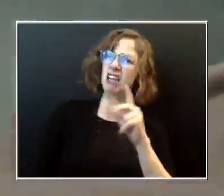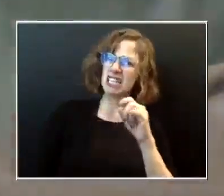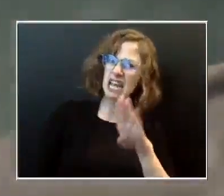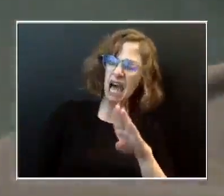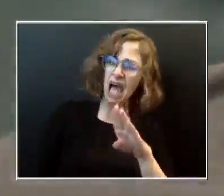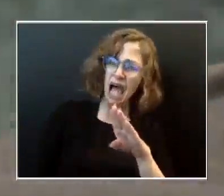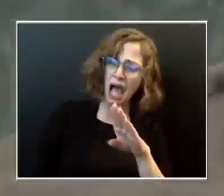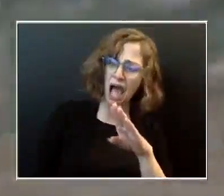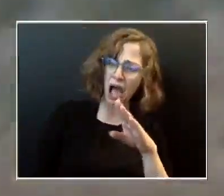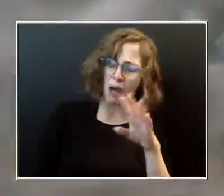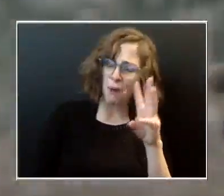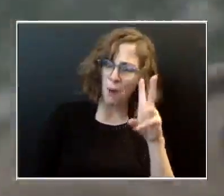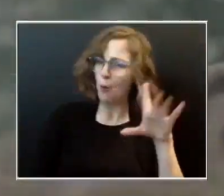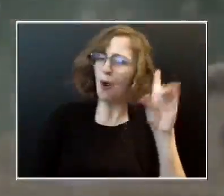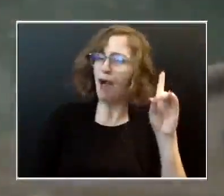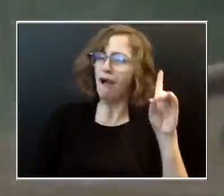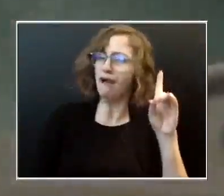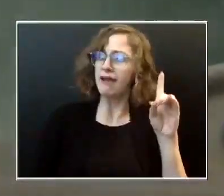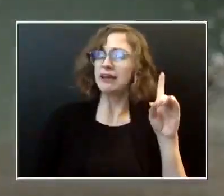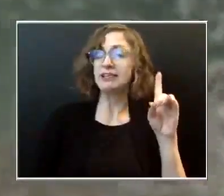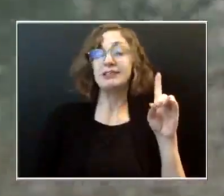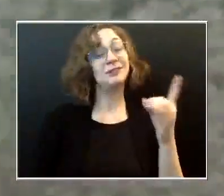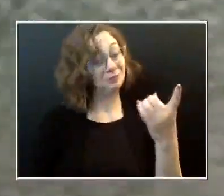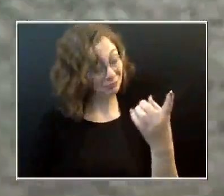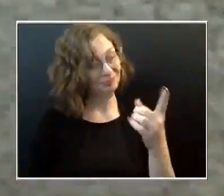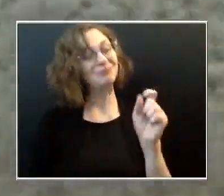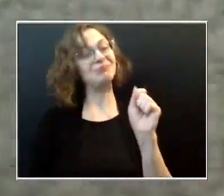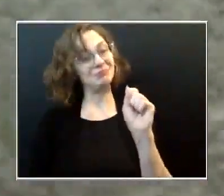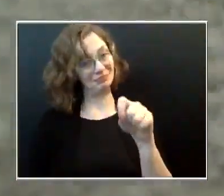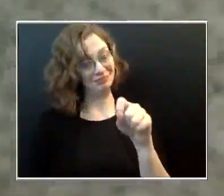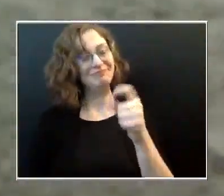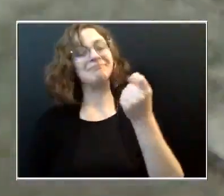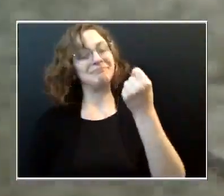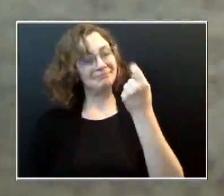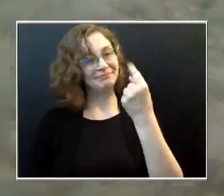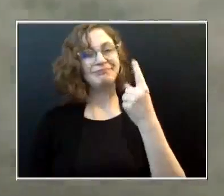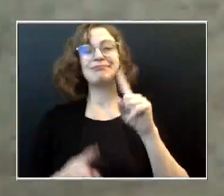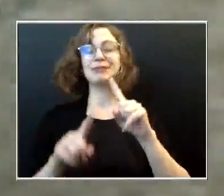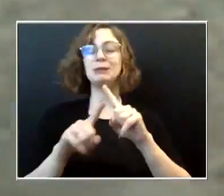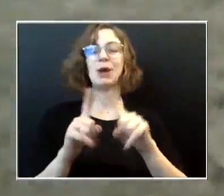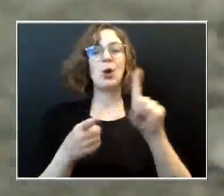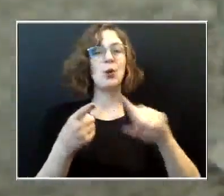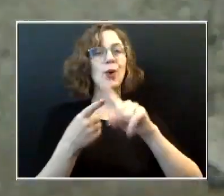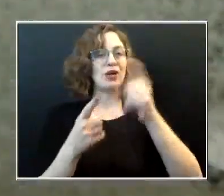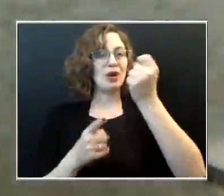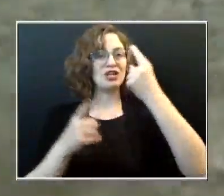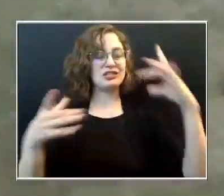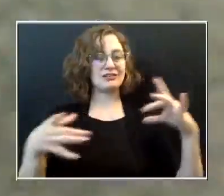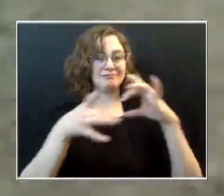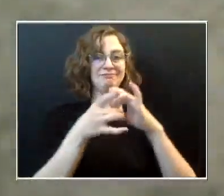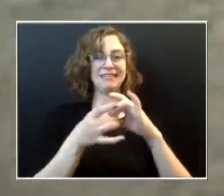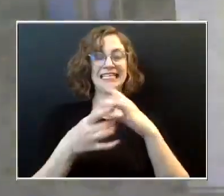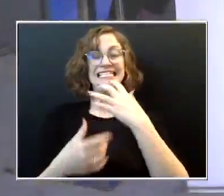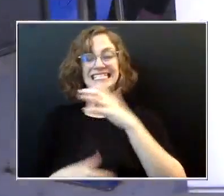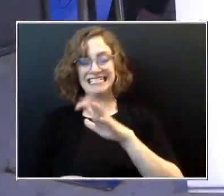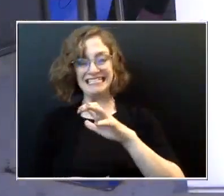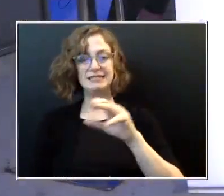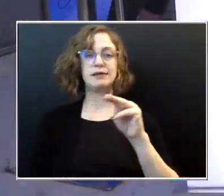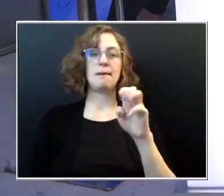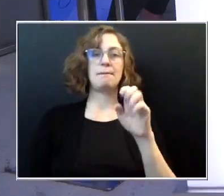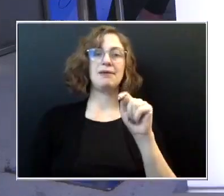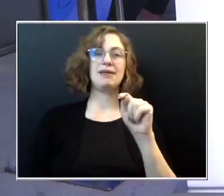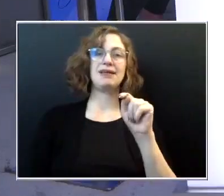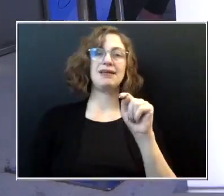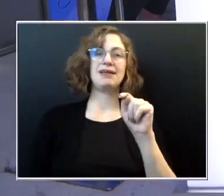crazy until you connect the dots between heat and metabolism and your brain. And to help us connect those dots,